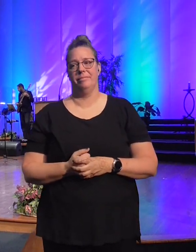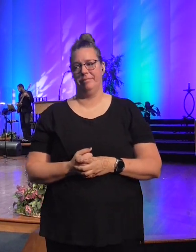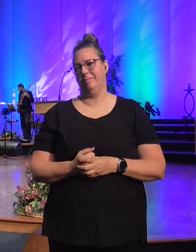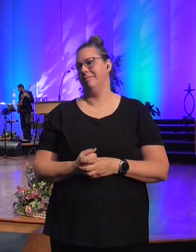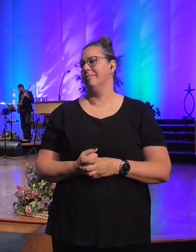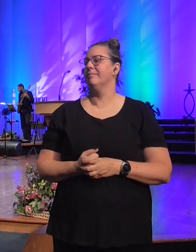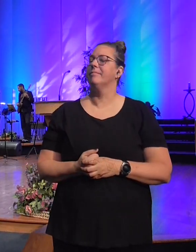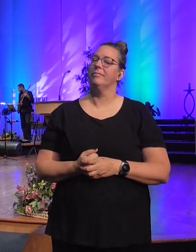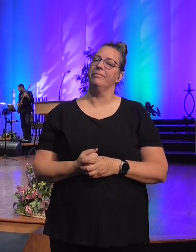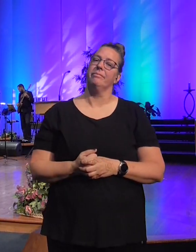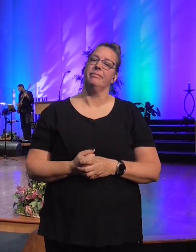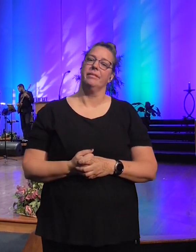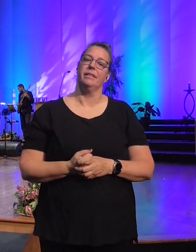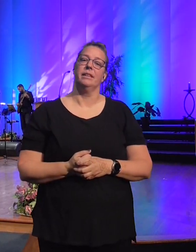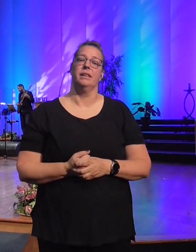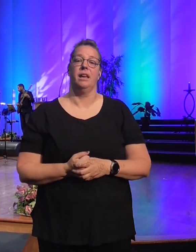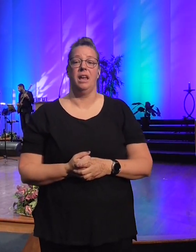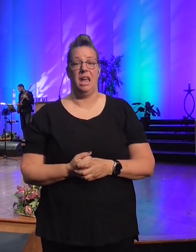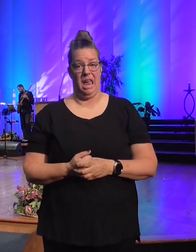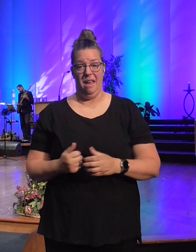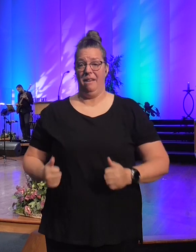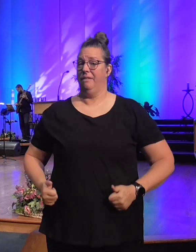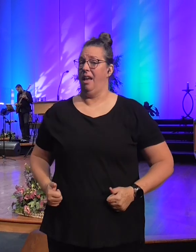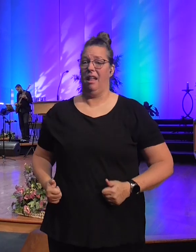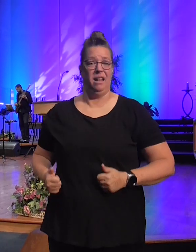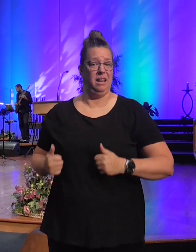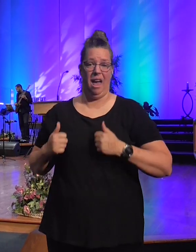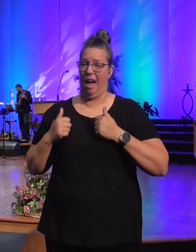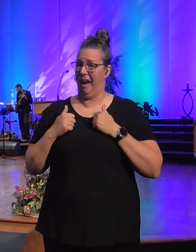'Cause if life is not going